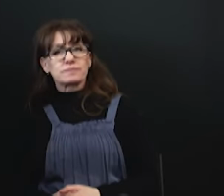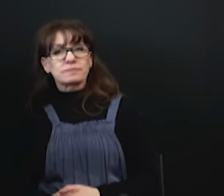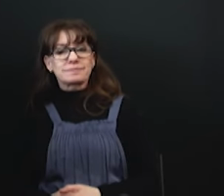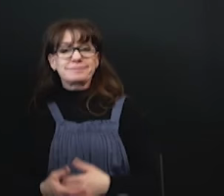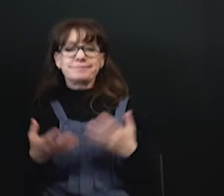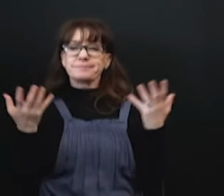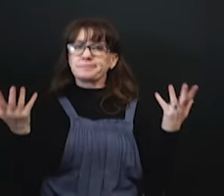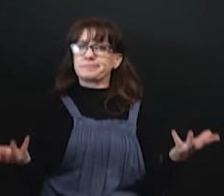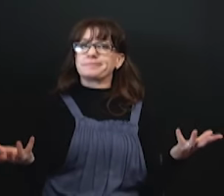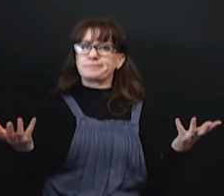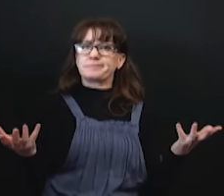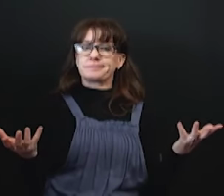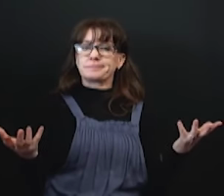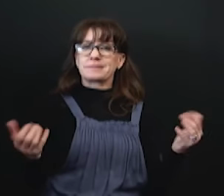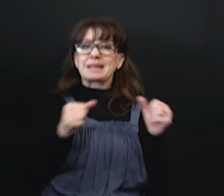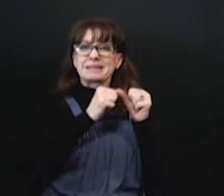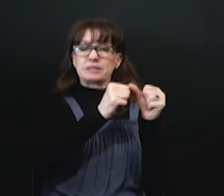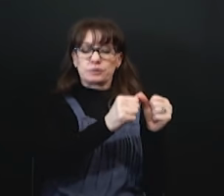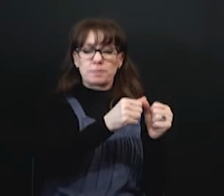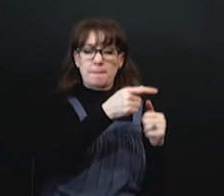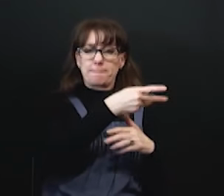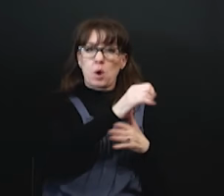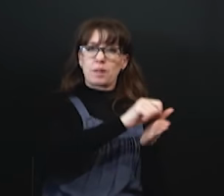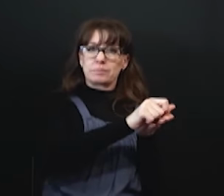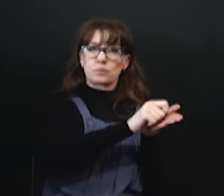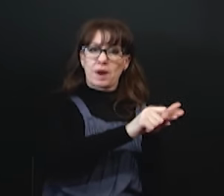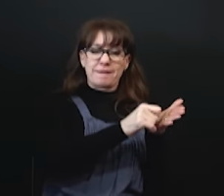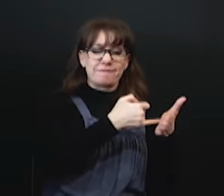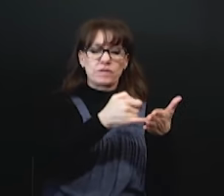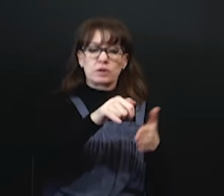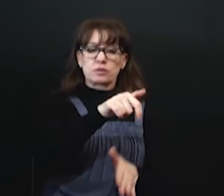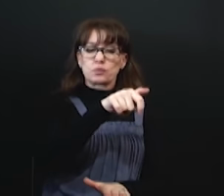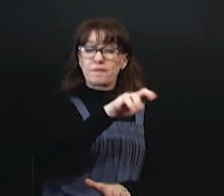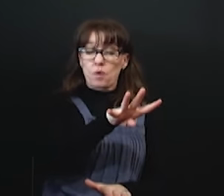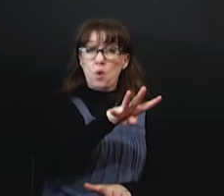But, Paul goes on, verse 24,